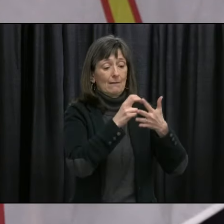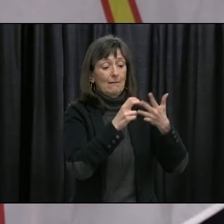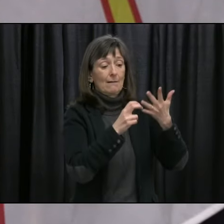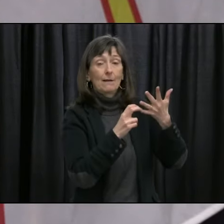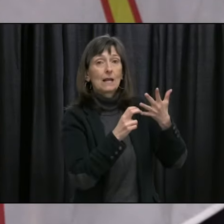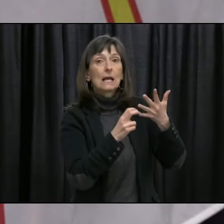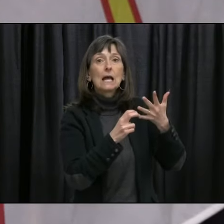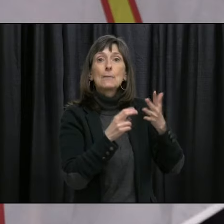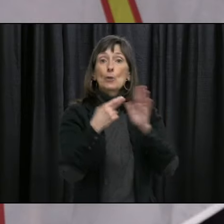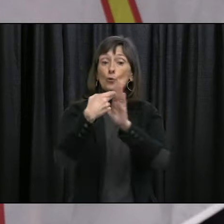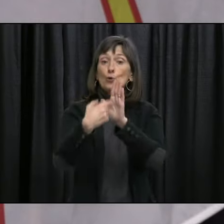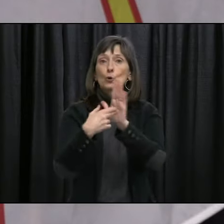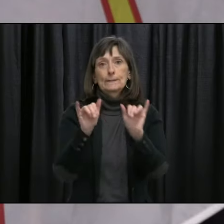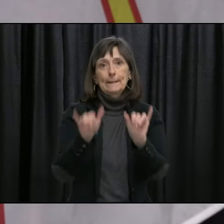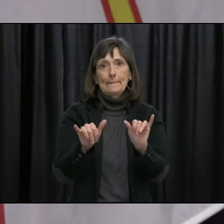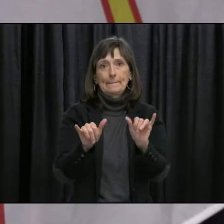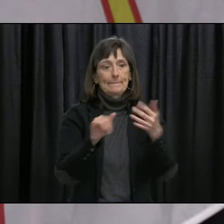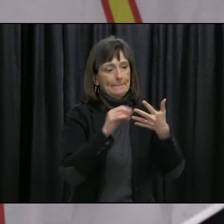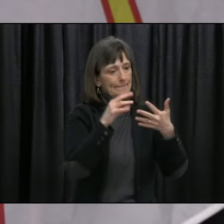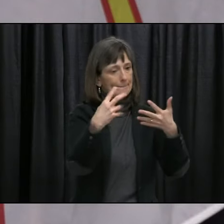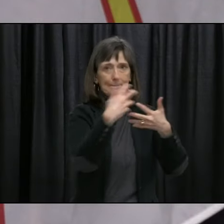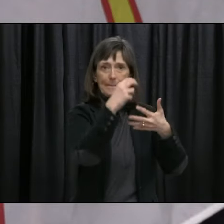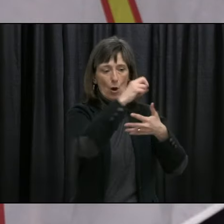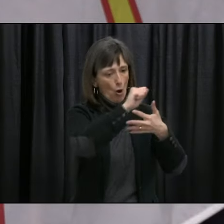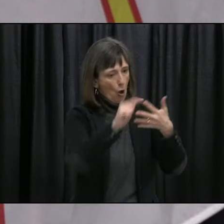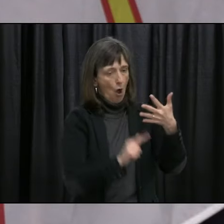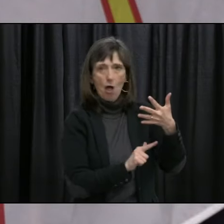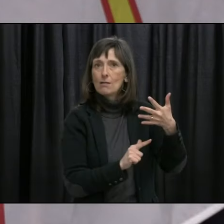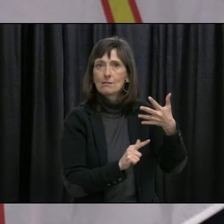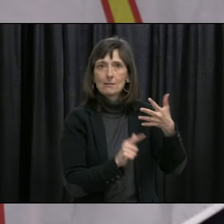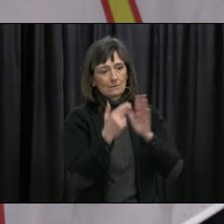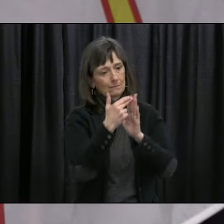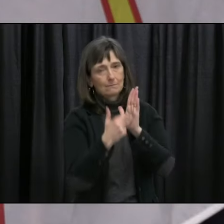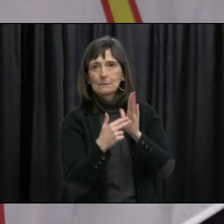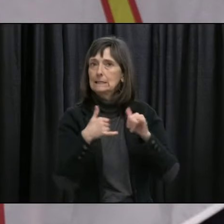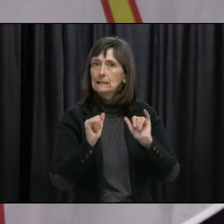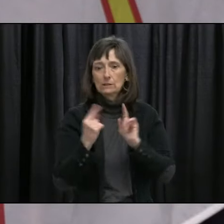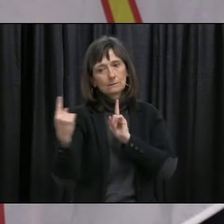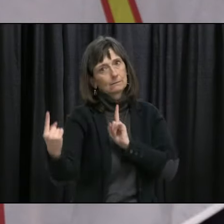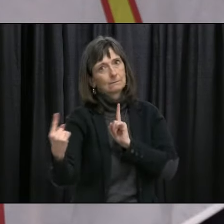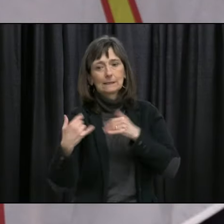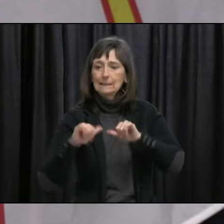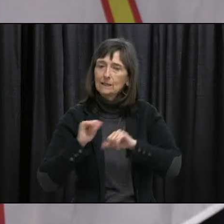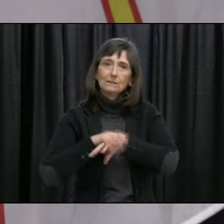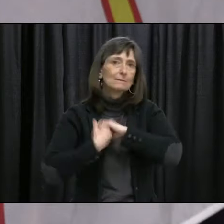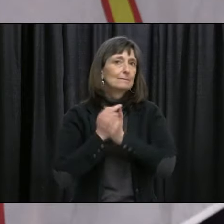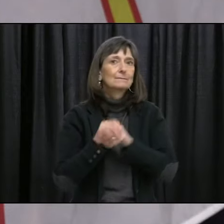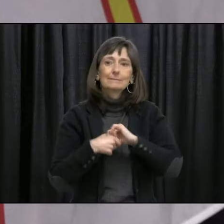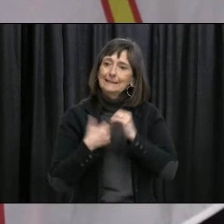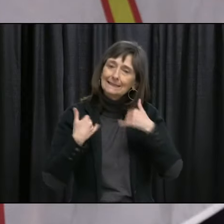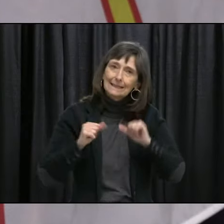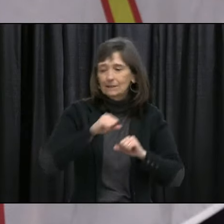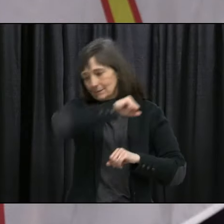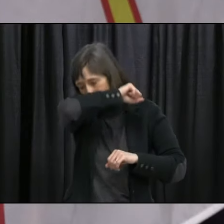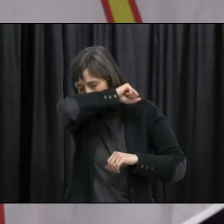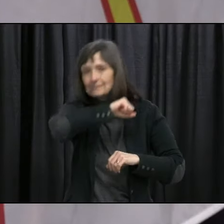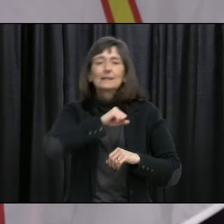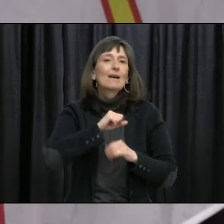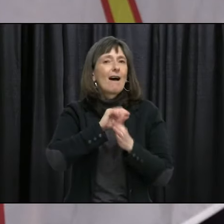our recovery plan, because physical distancing is something that has to continue throughout all levels, as well as proper